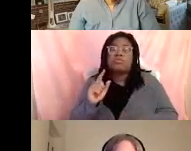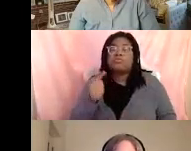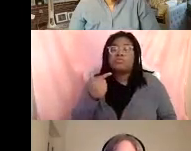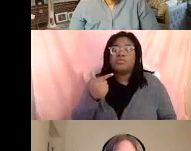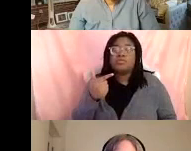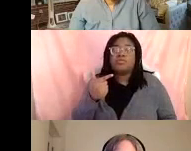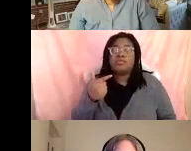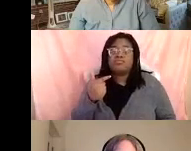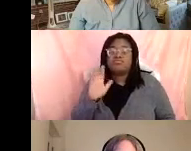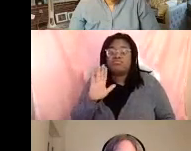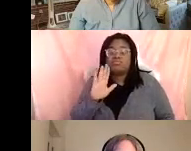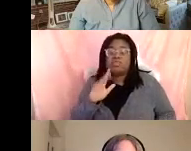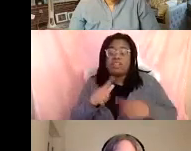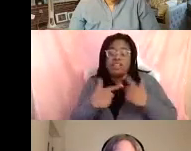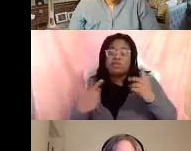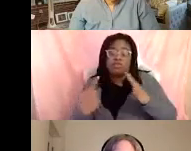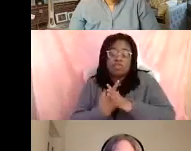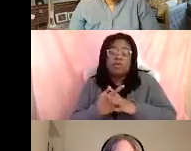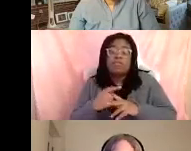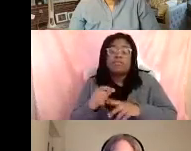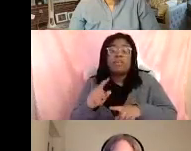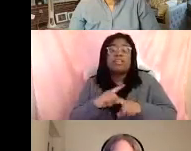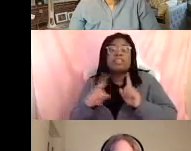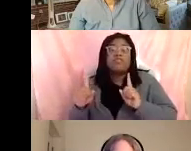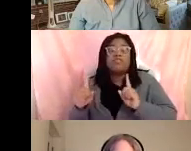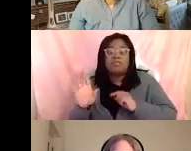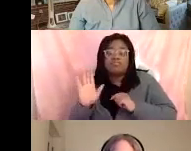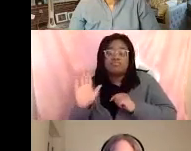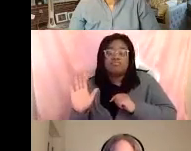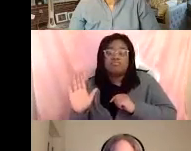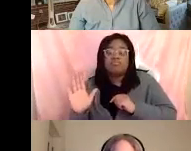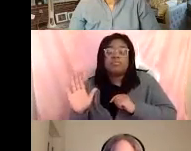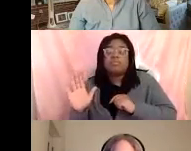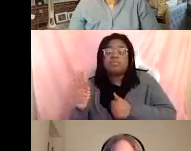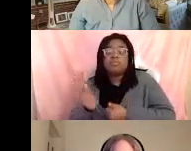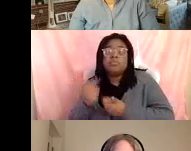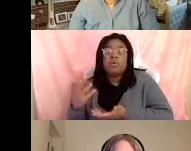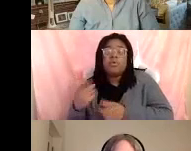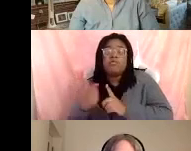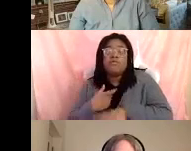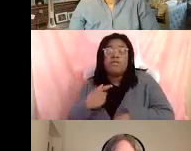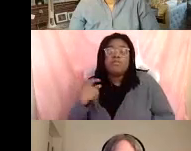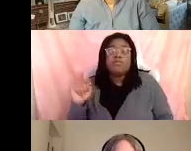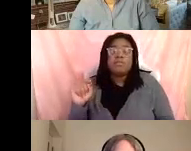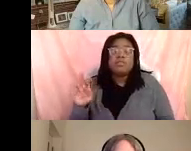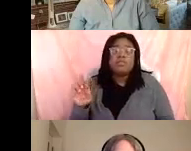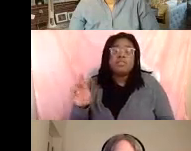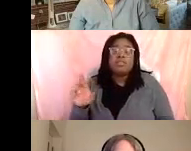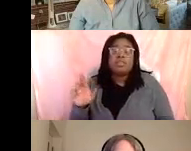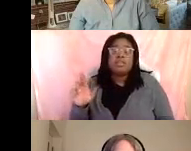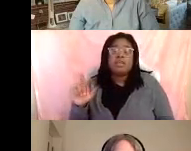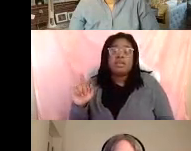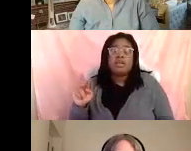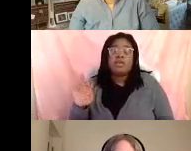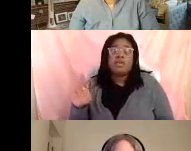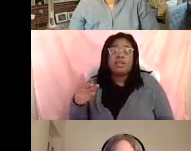shows up in somebody else's poem, in Terrence Hayes' poem. And I'll talk a little bit